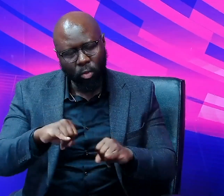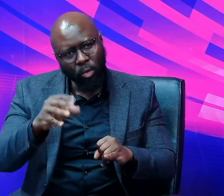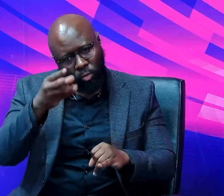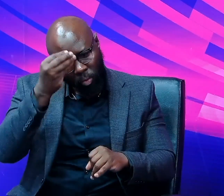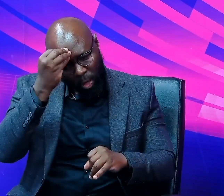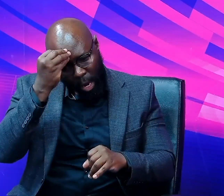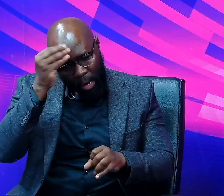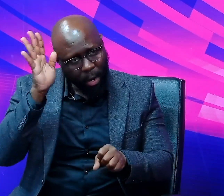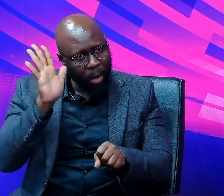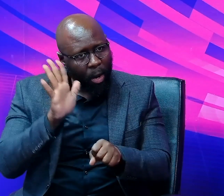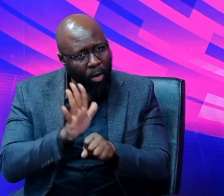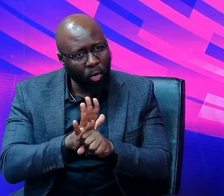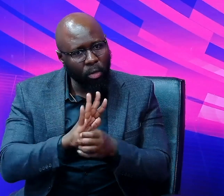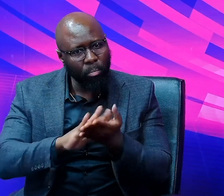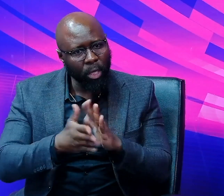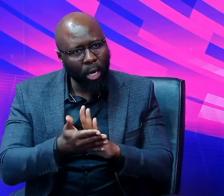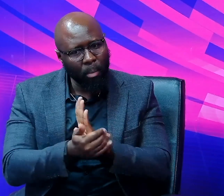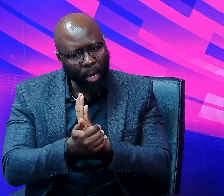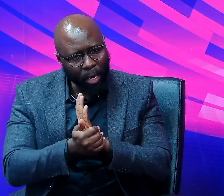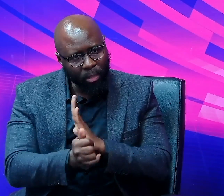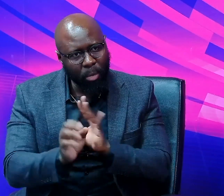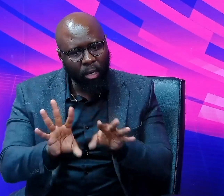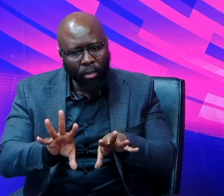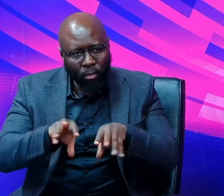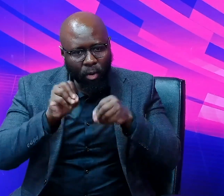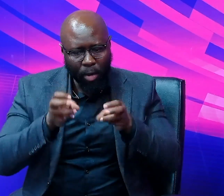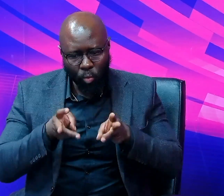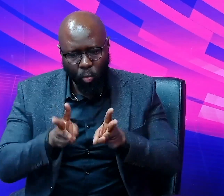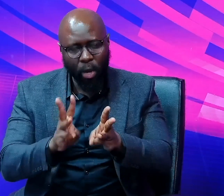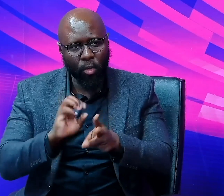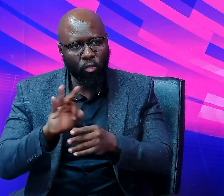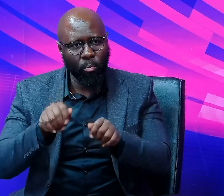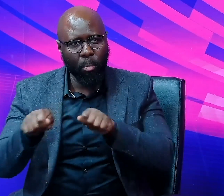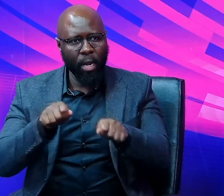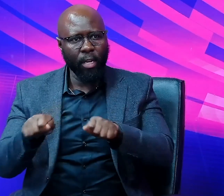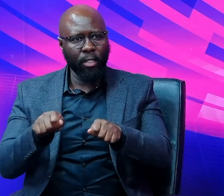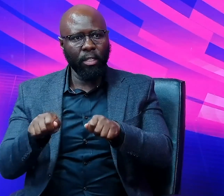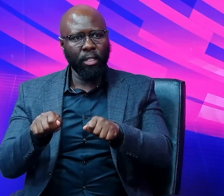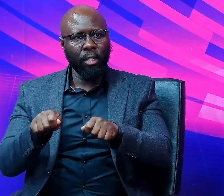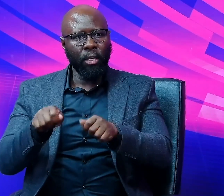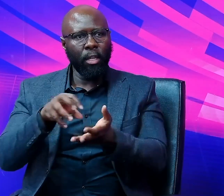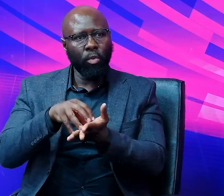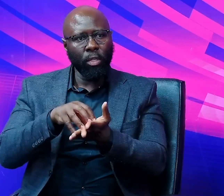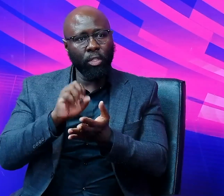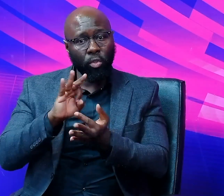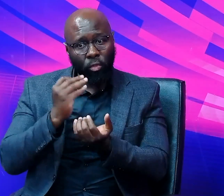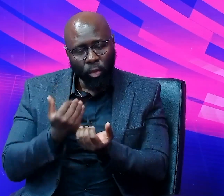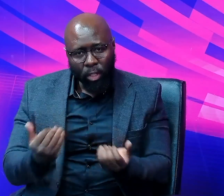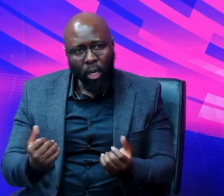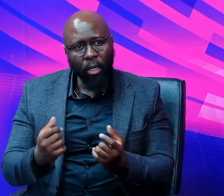can support you to raise this child. So you have to learn a lot. You have to become an expert. You have to find ways to